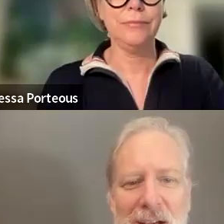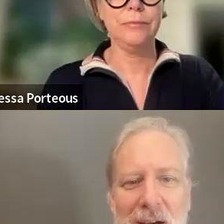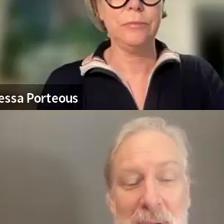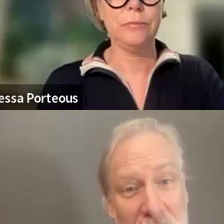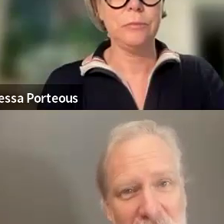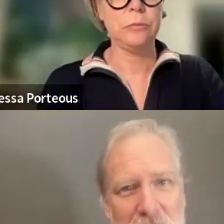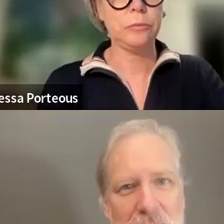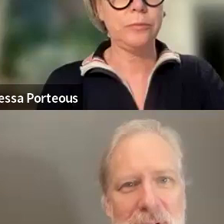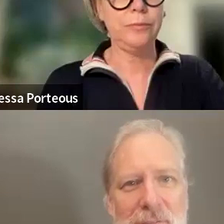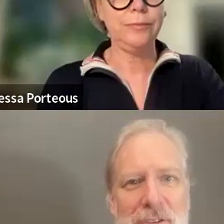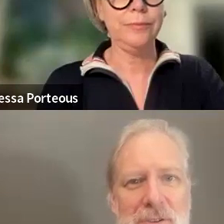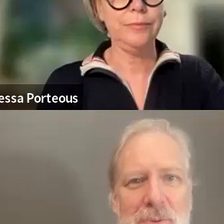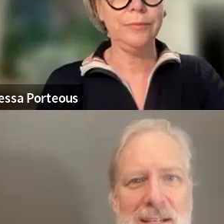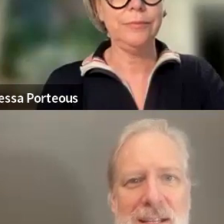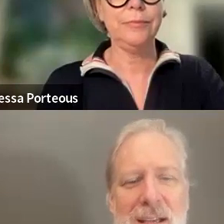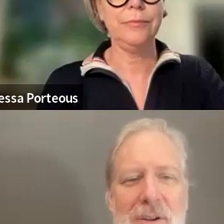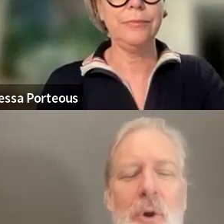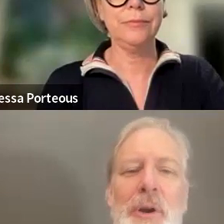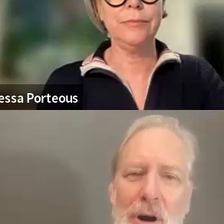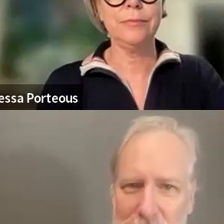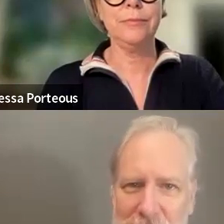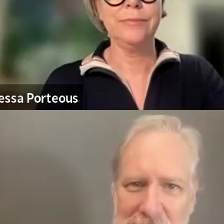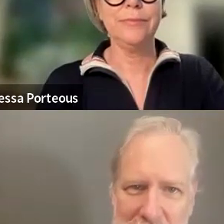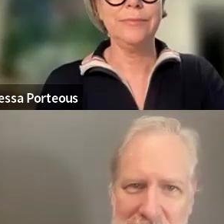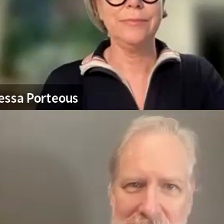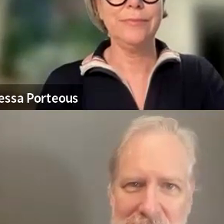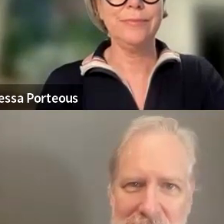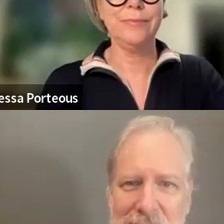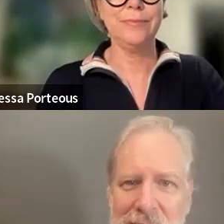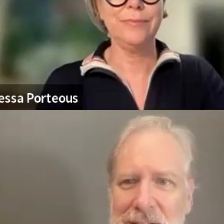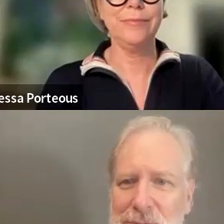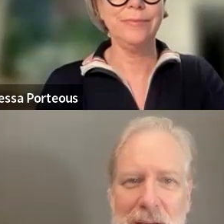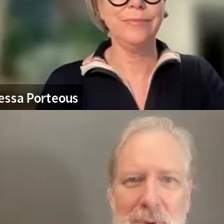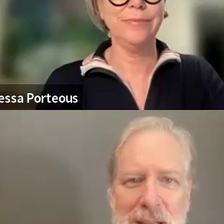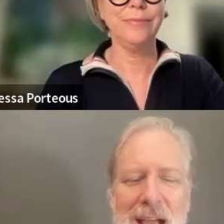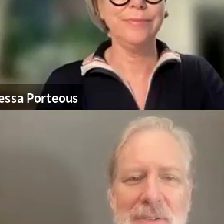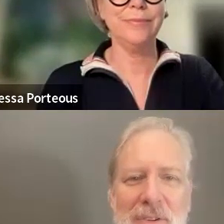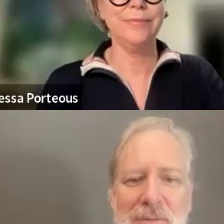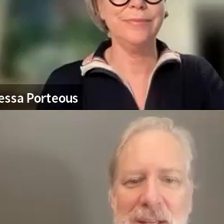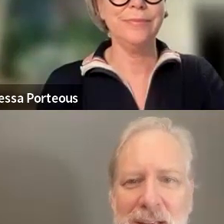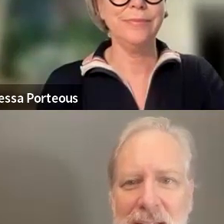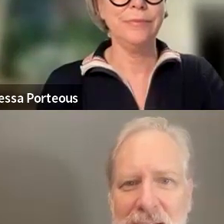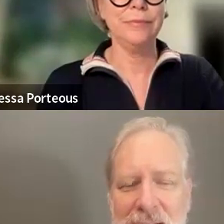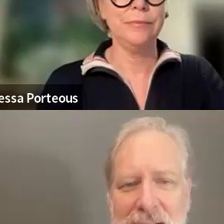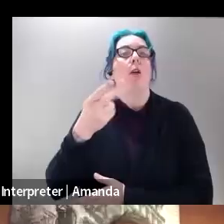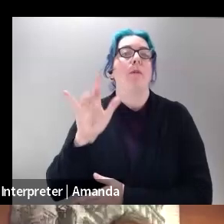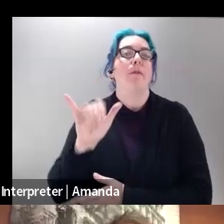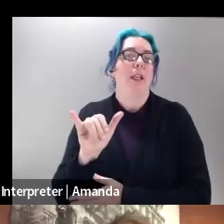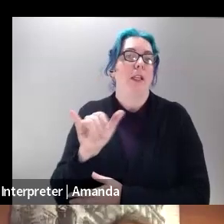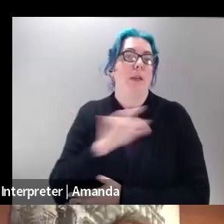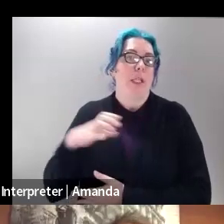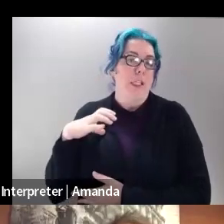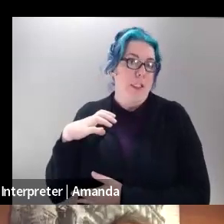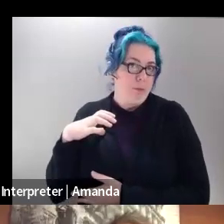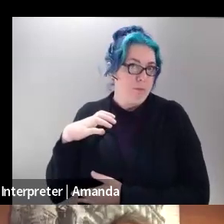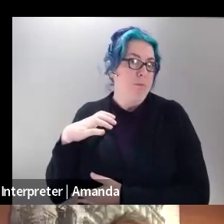association, but I'm also a member of the Directing and Choreography Committee through Equity Council. And it's my